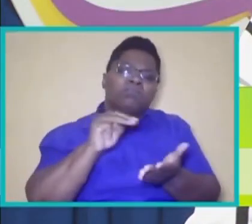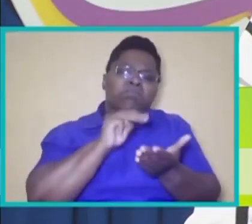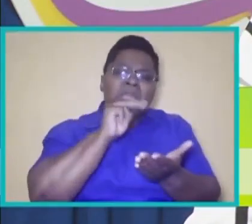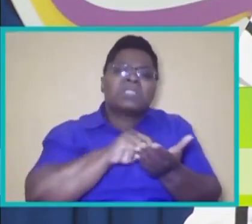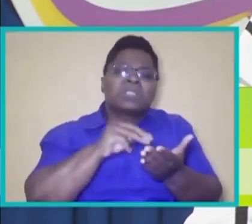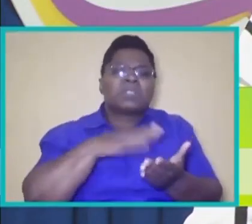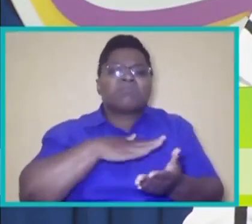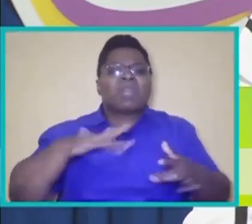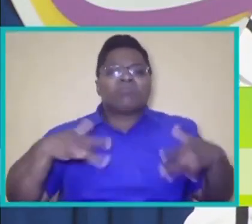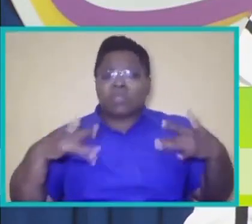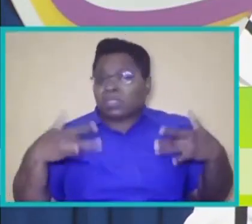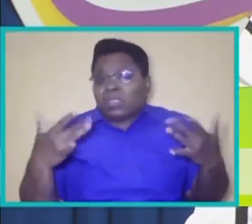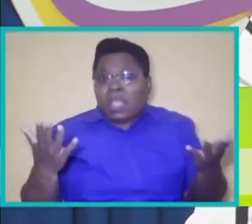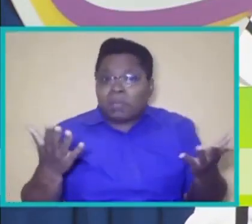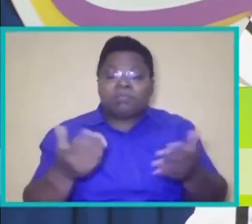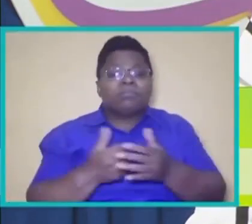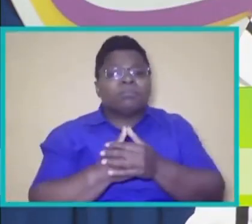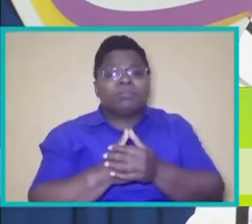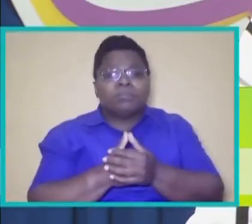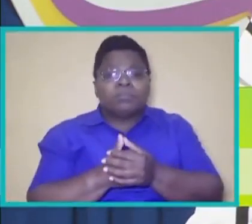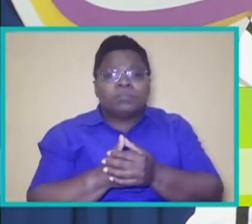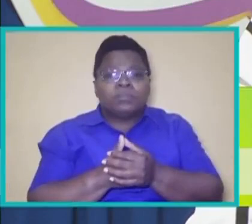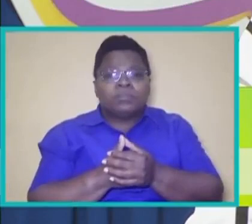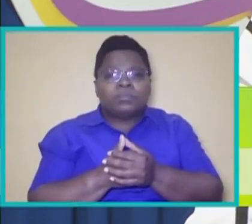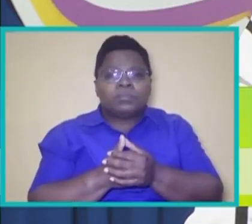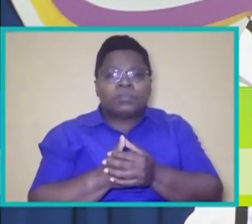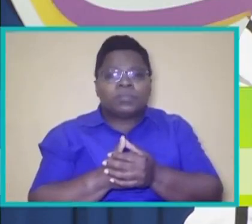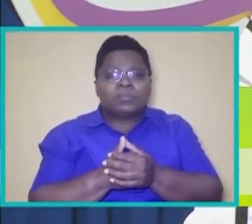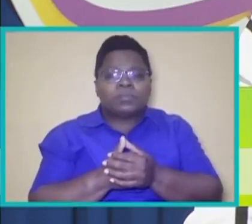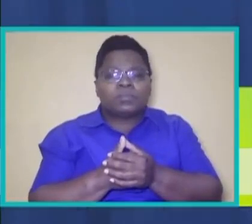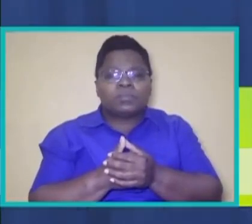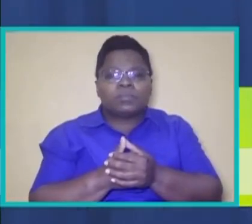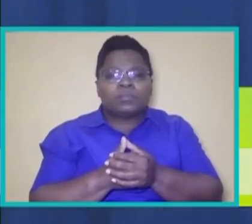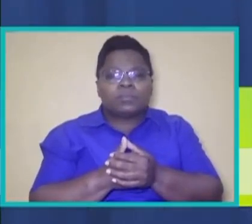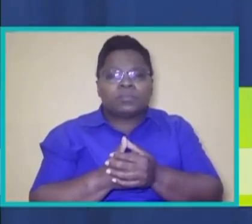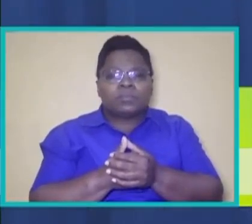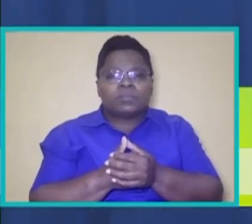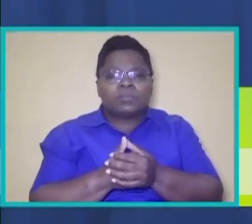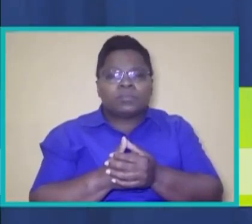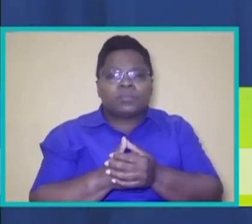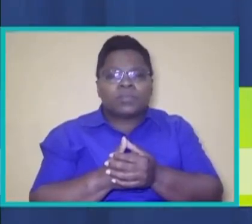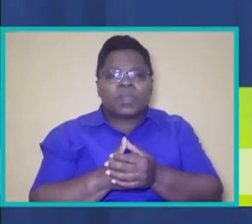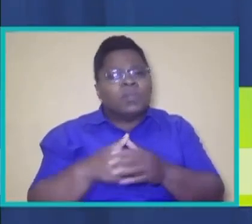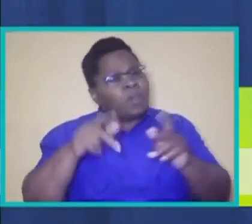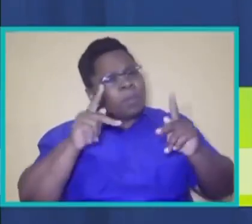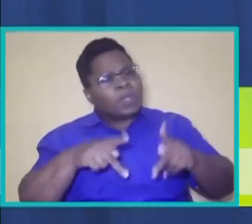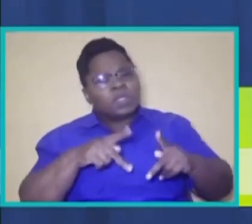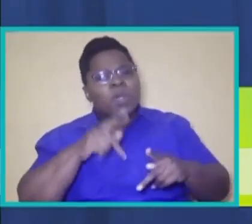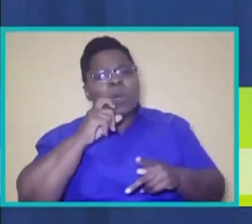an organization, I want to get your response to that. I also want to throw in the caveat in terms of,